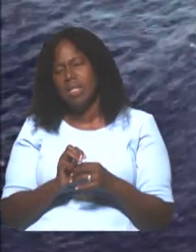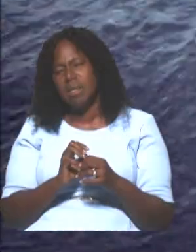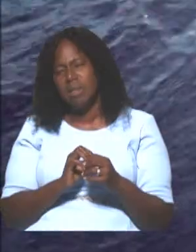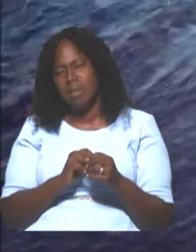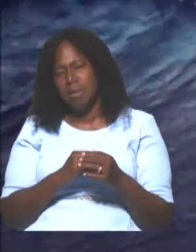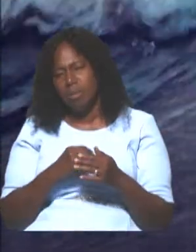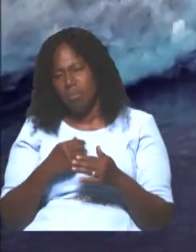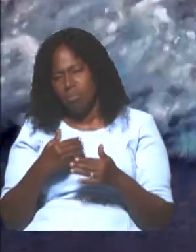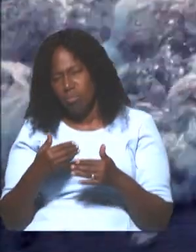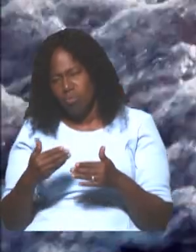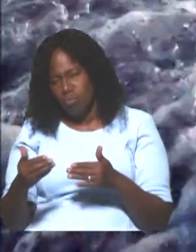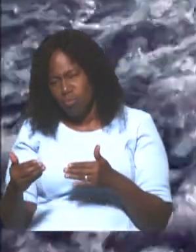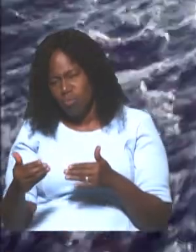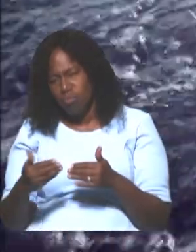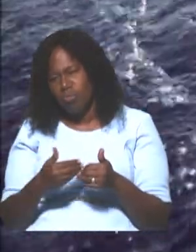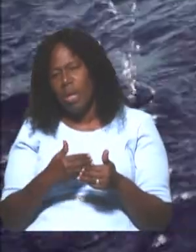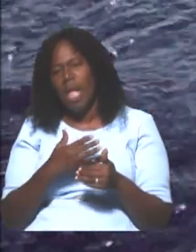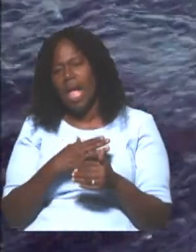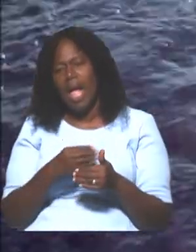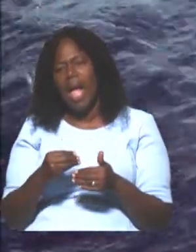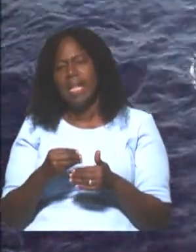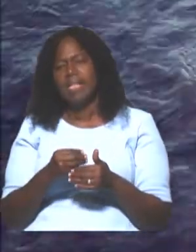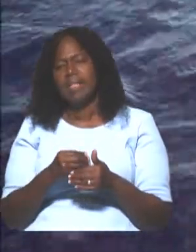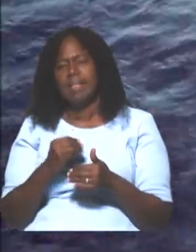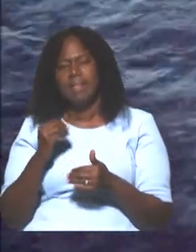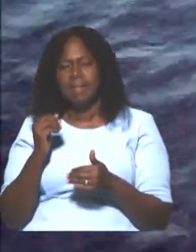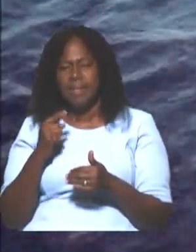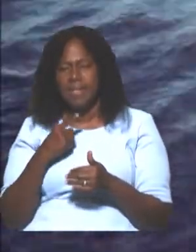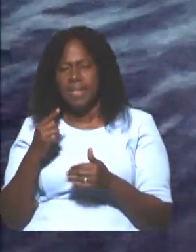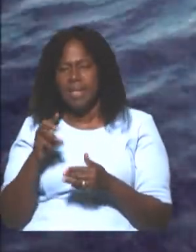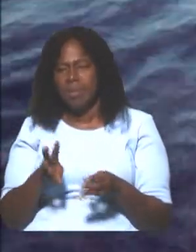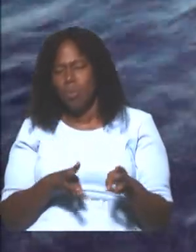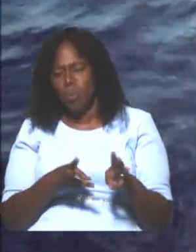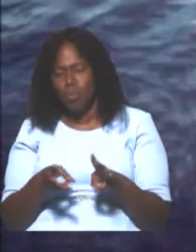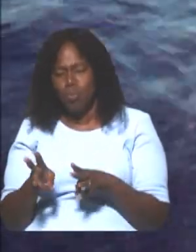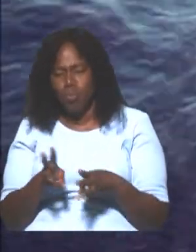between 5 to 30 kilometers per hour, coming out of the east-southeast.